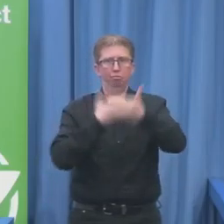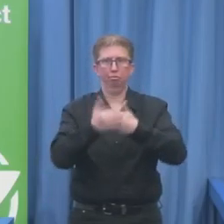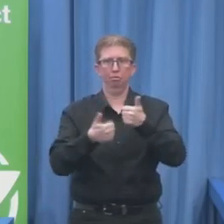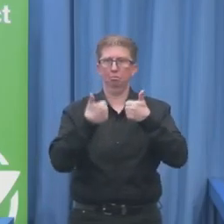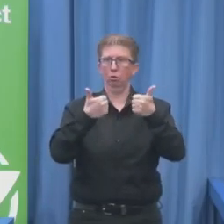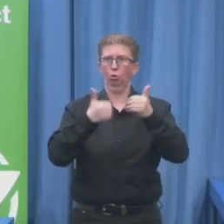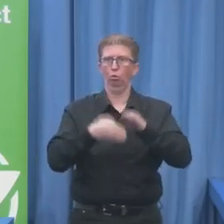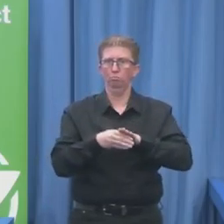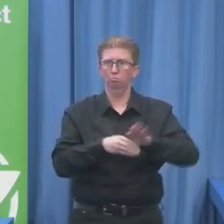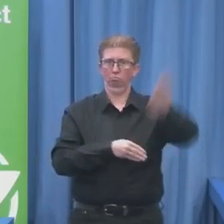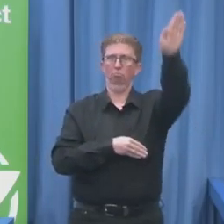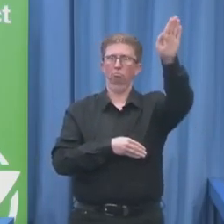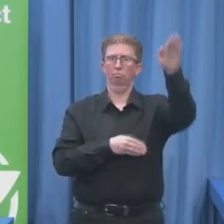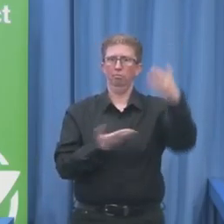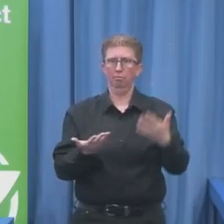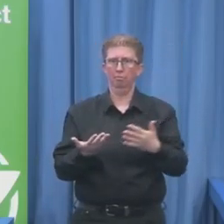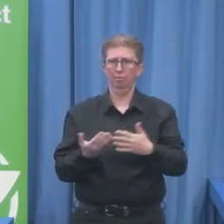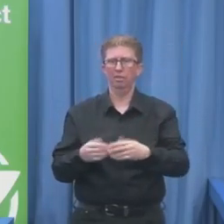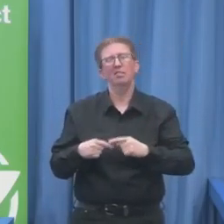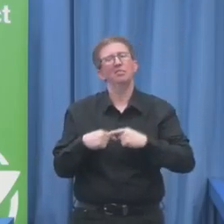up.